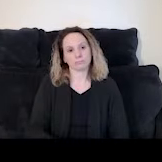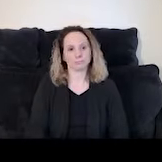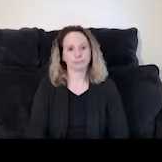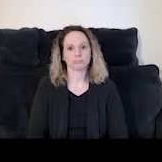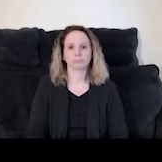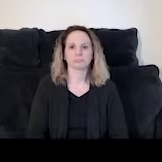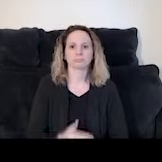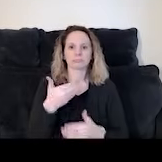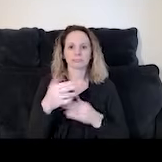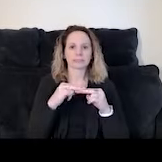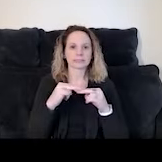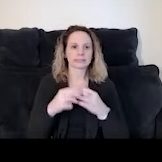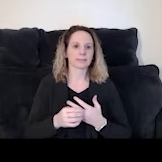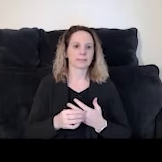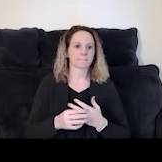Next slide.